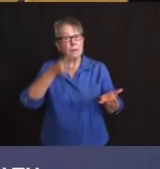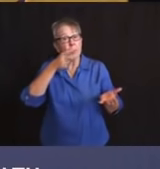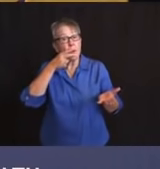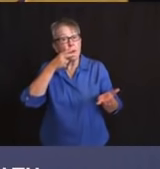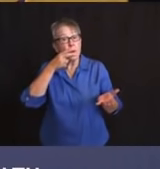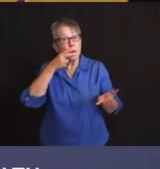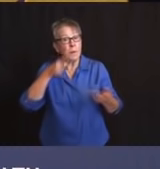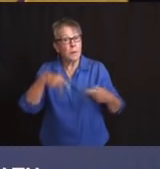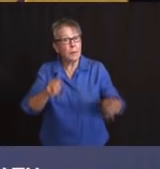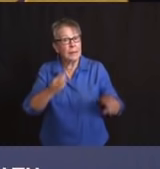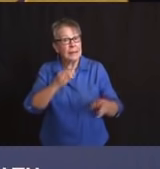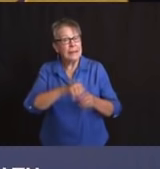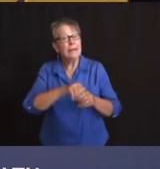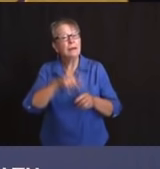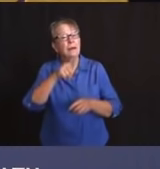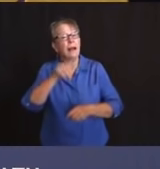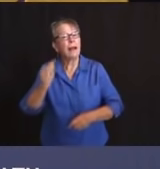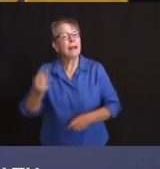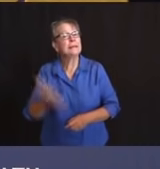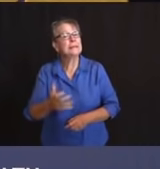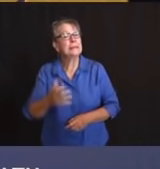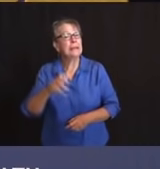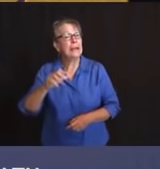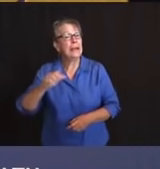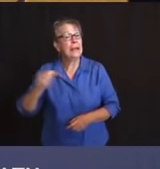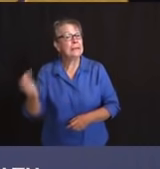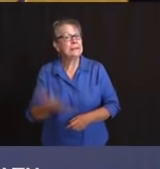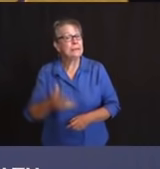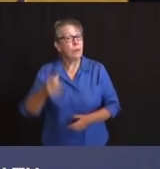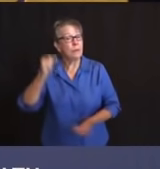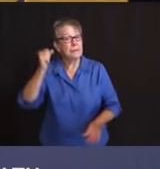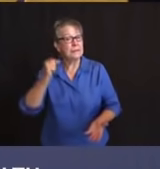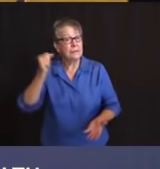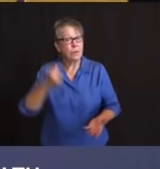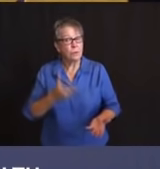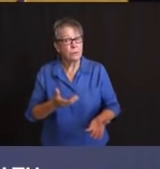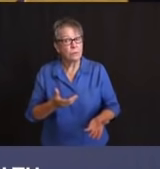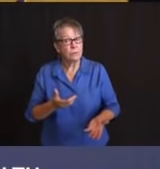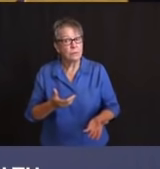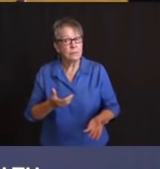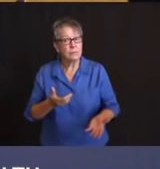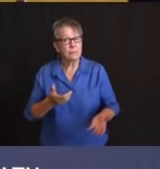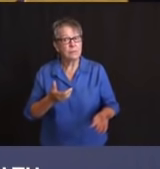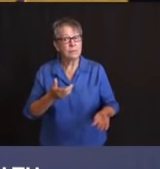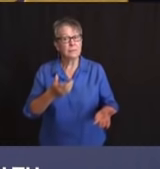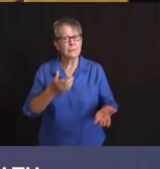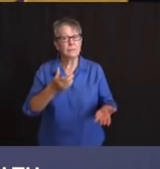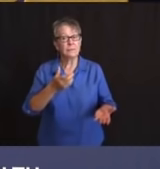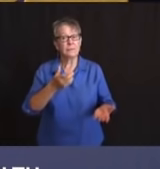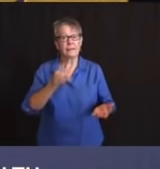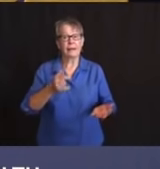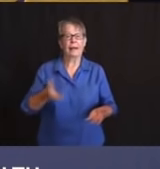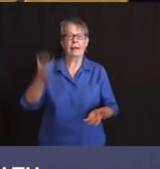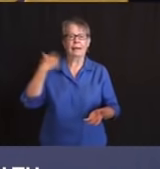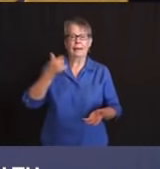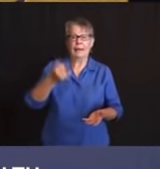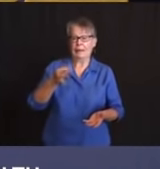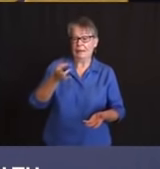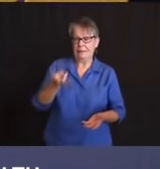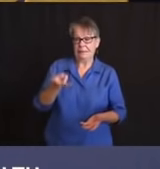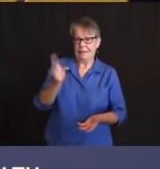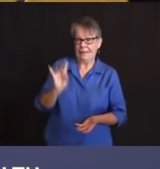from, I don't know, is it 1978? It predates us. If I thought there was a way, so it is the law.